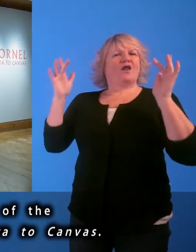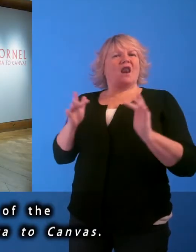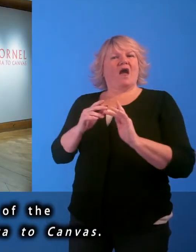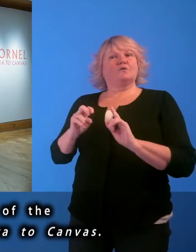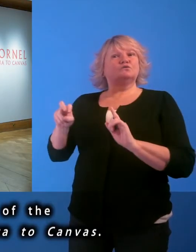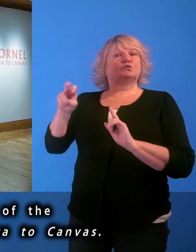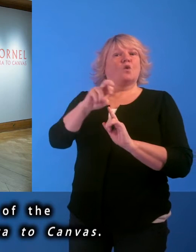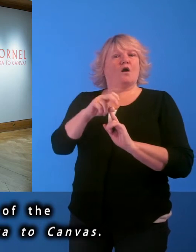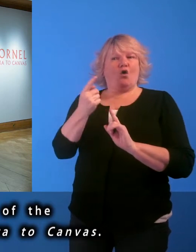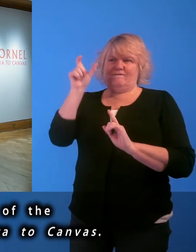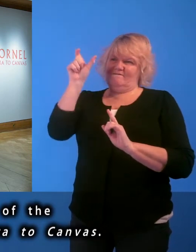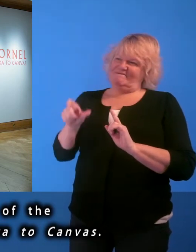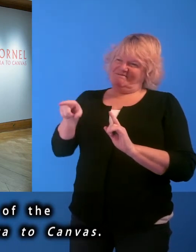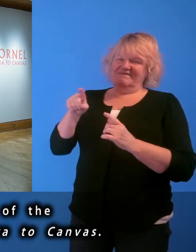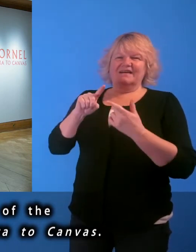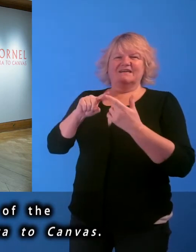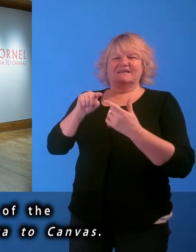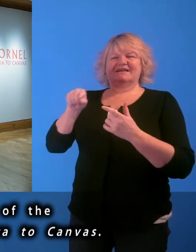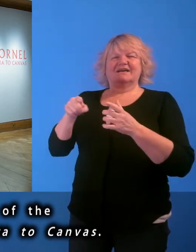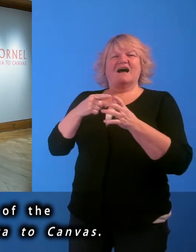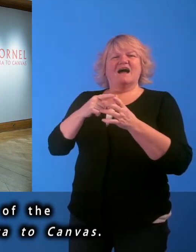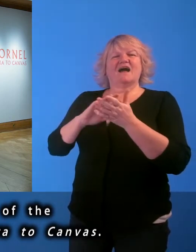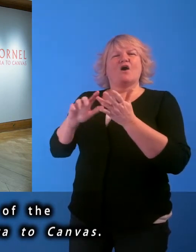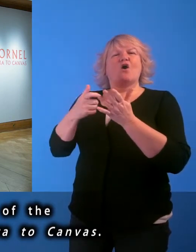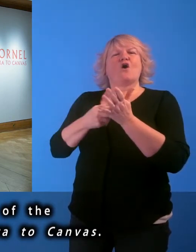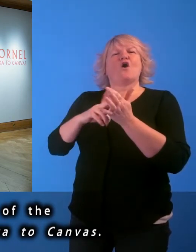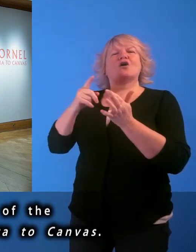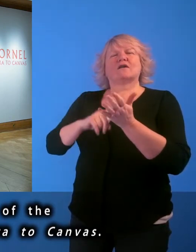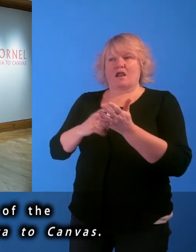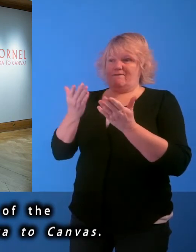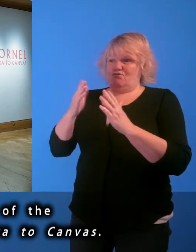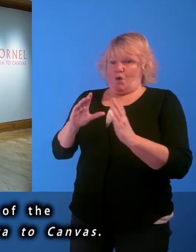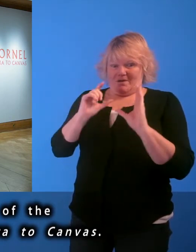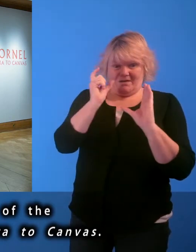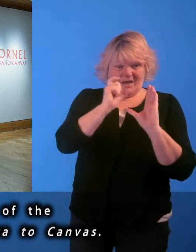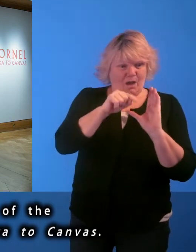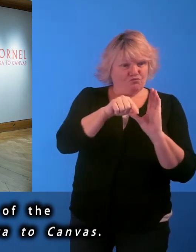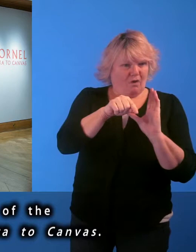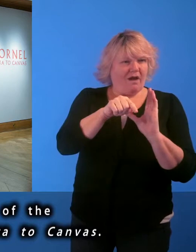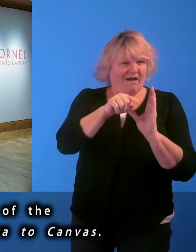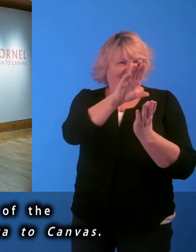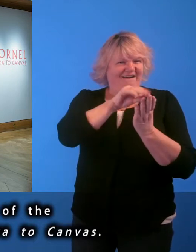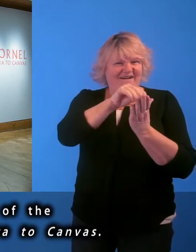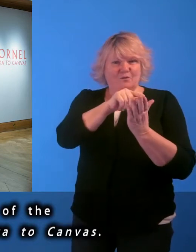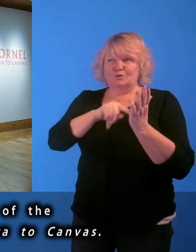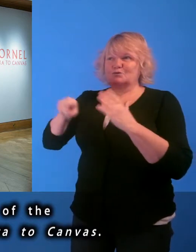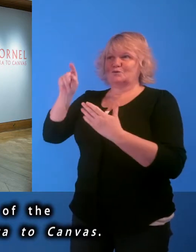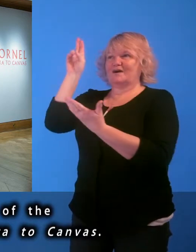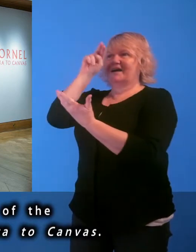Welcome to this online tour of the exhibition E.A. Hornel From Camera to